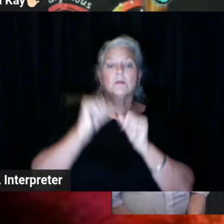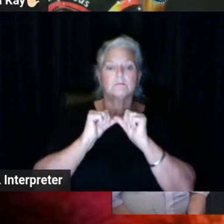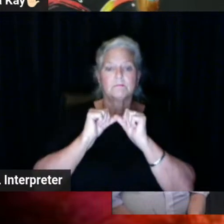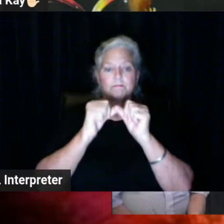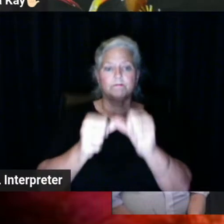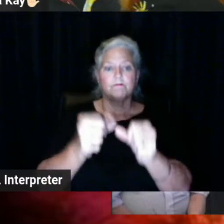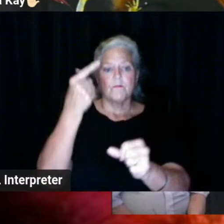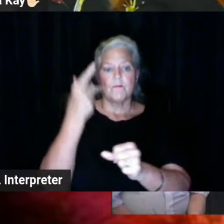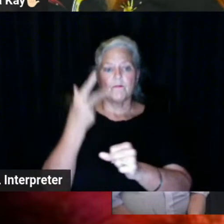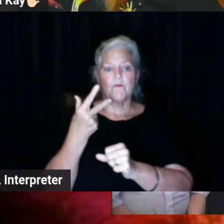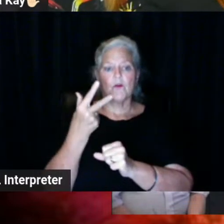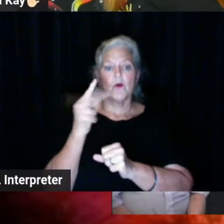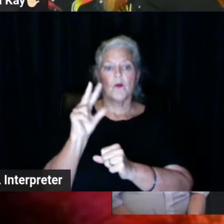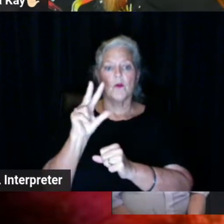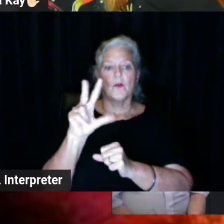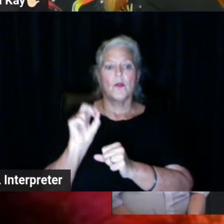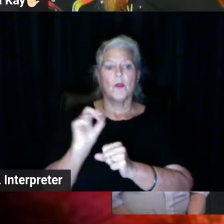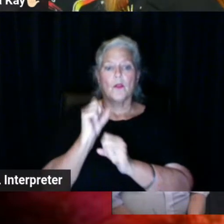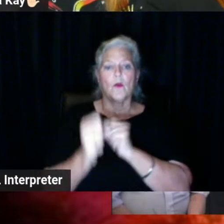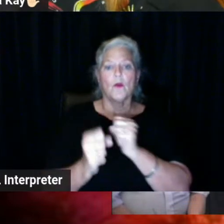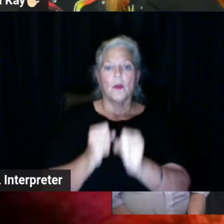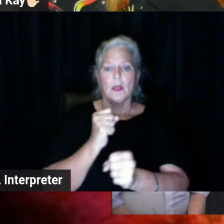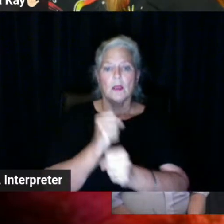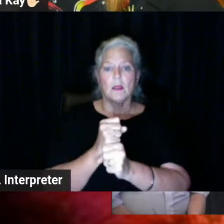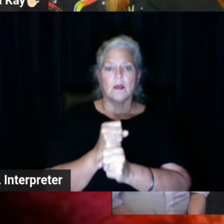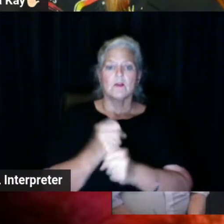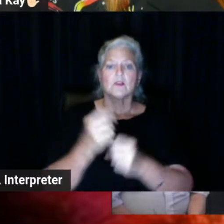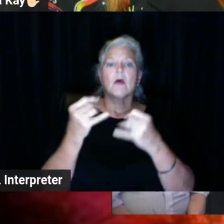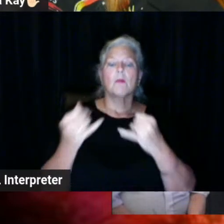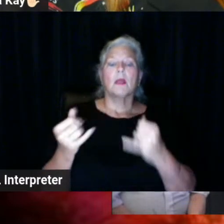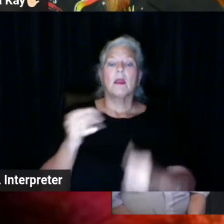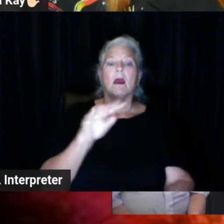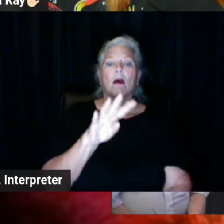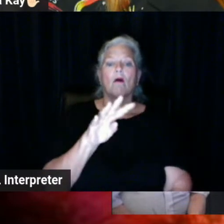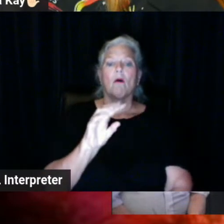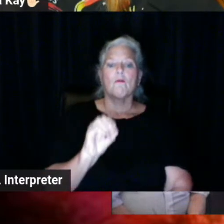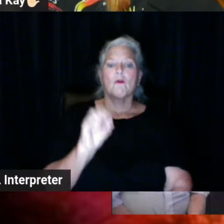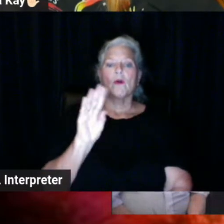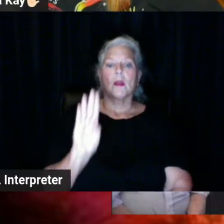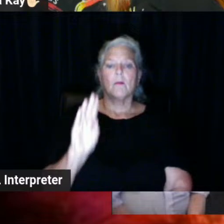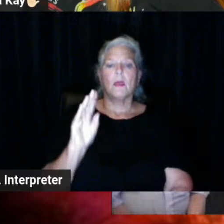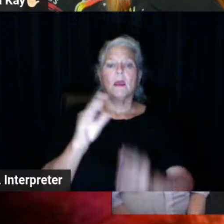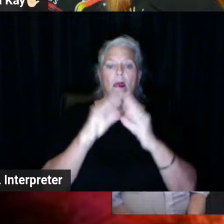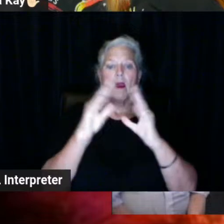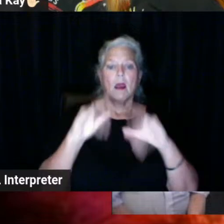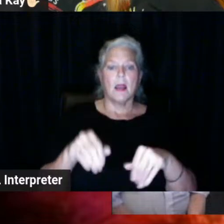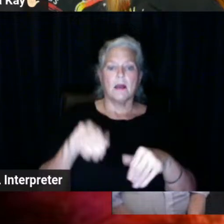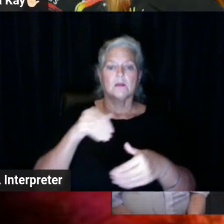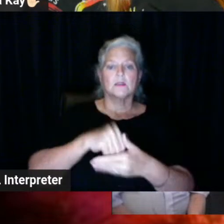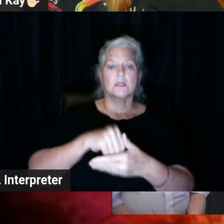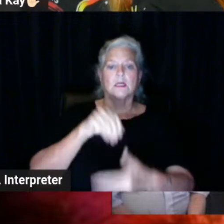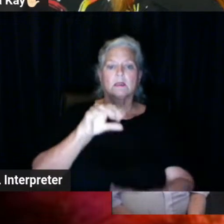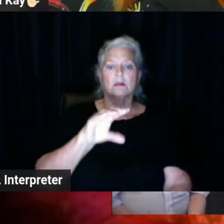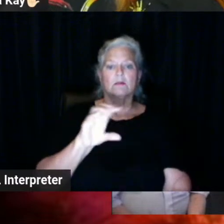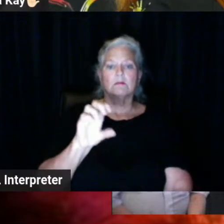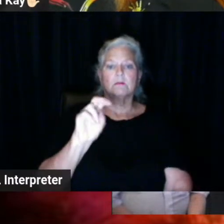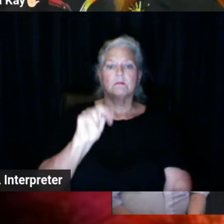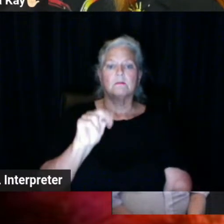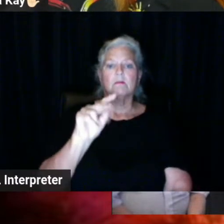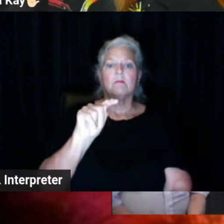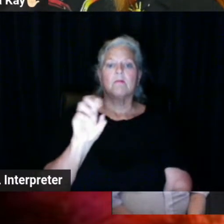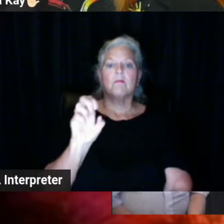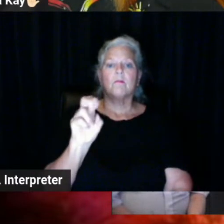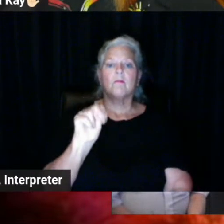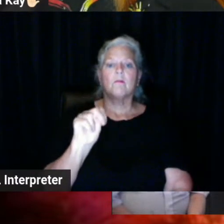is crucial to recognize that 40B housing in Canton, Massachusetts is our last option to halt this relentless cycle